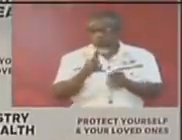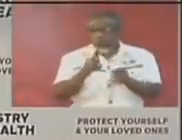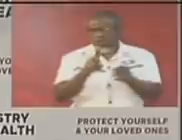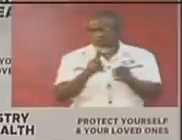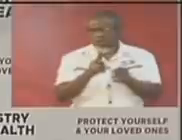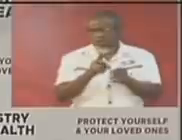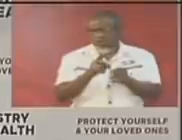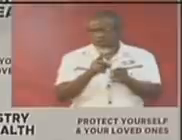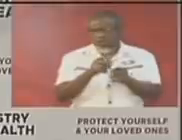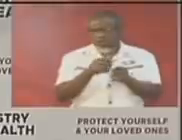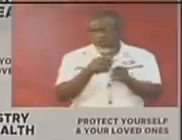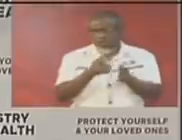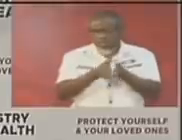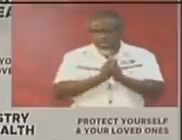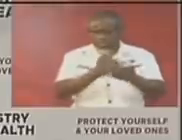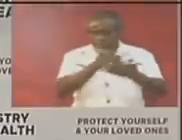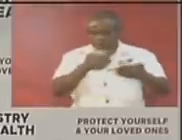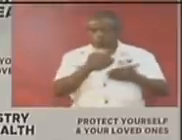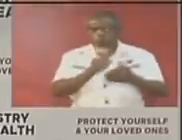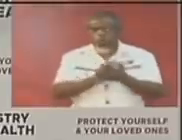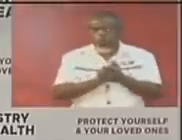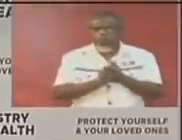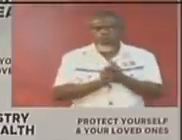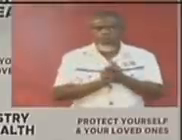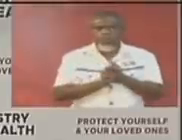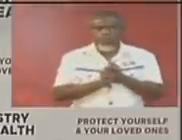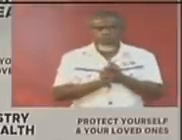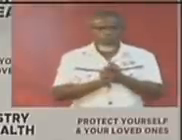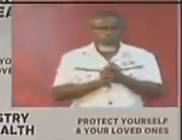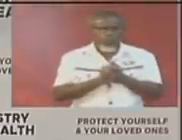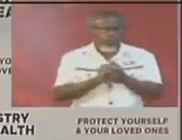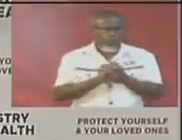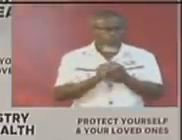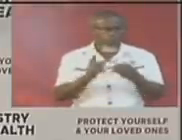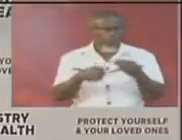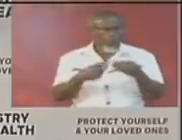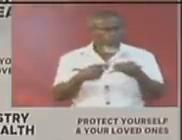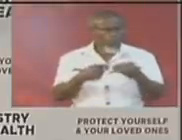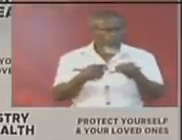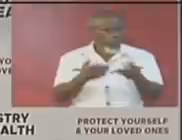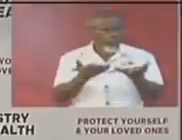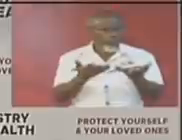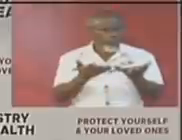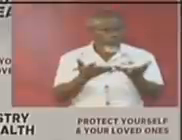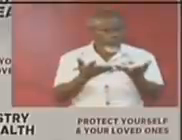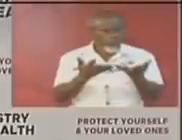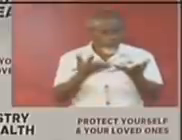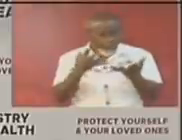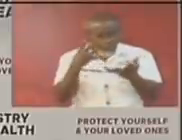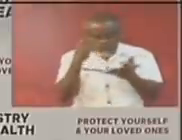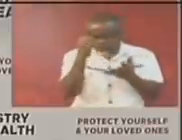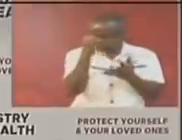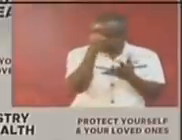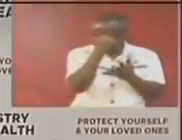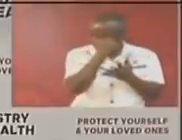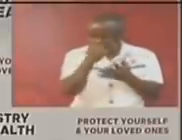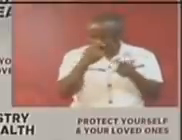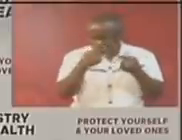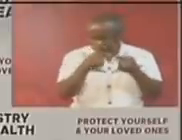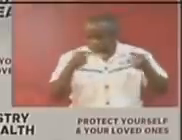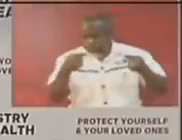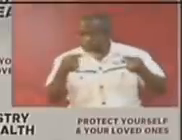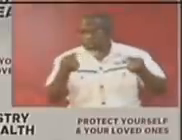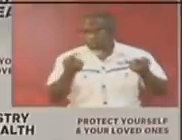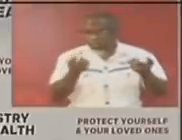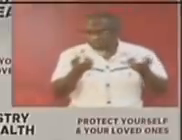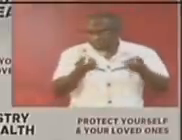addressed today from the media. There's a question we're getting about severe allergic reactions, and what is the